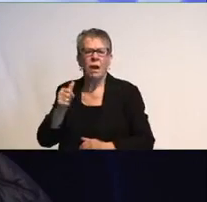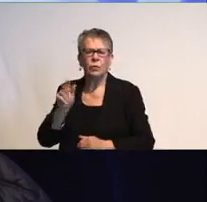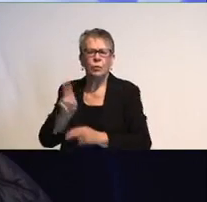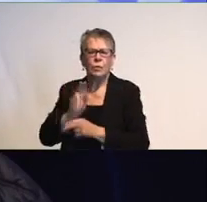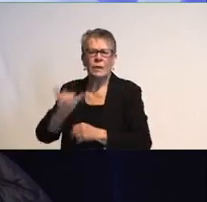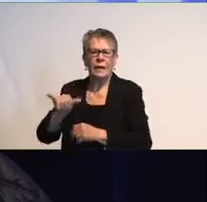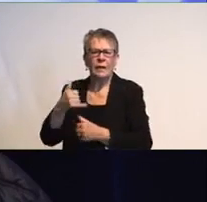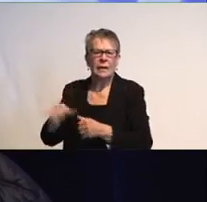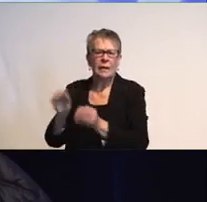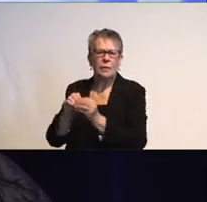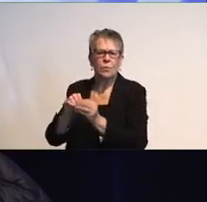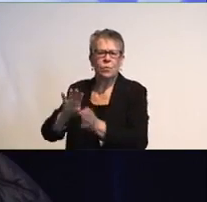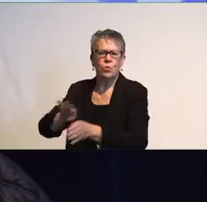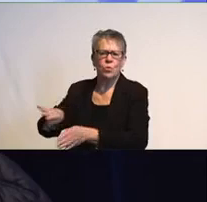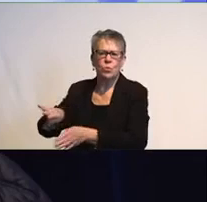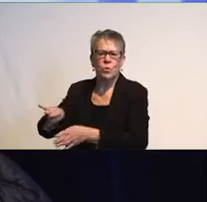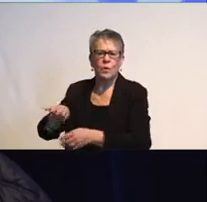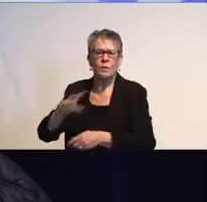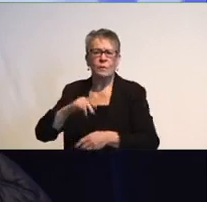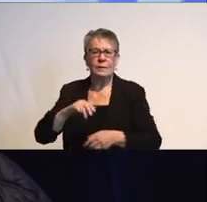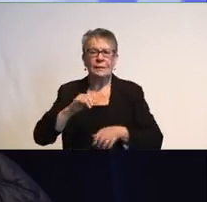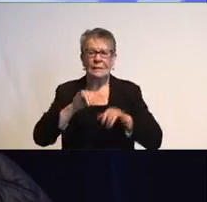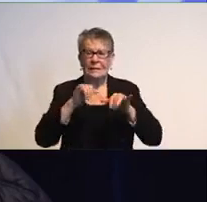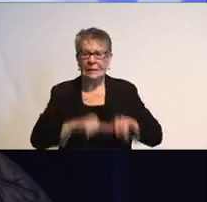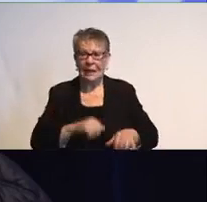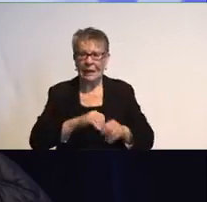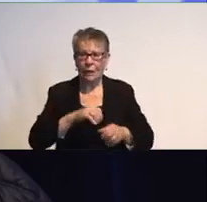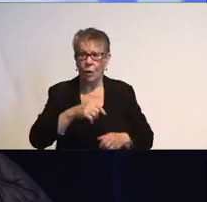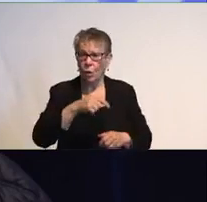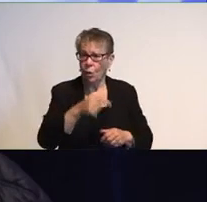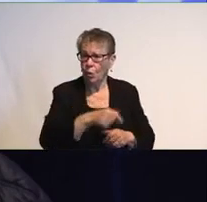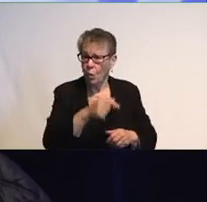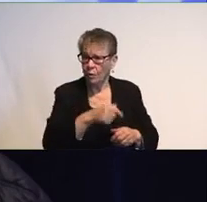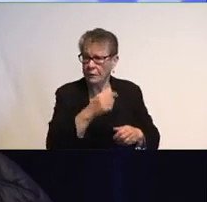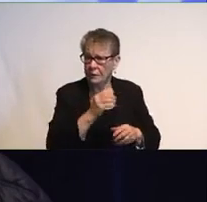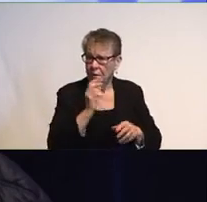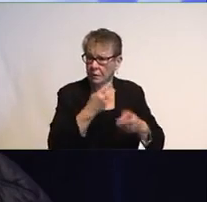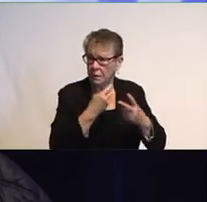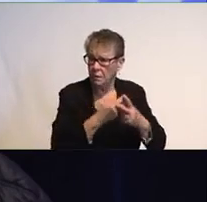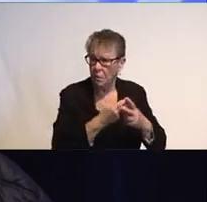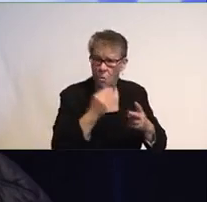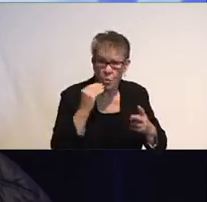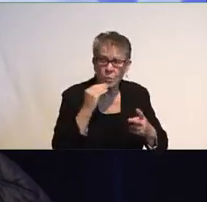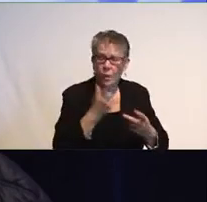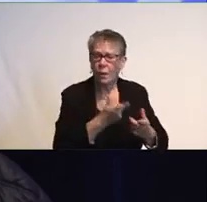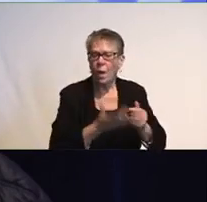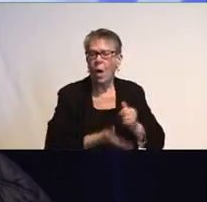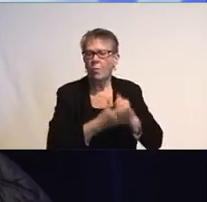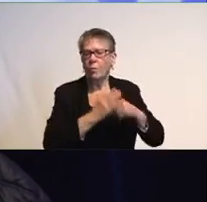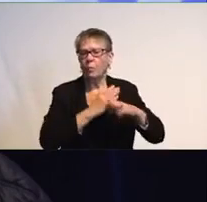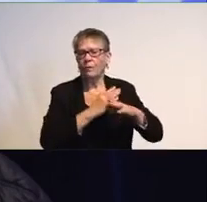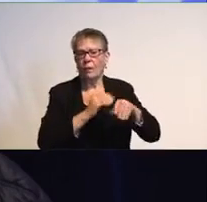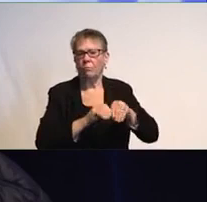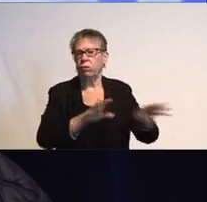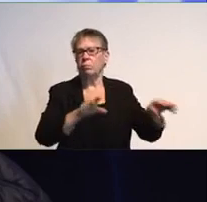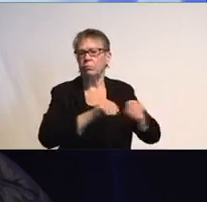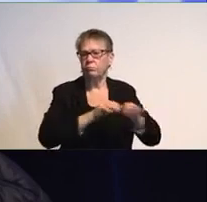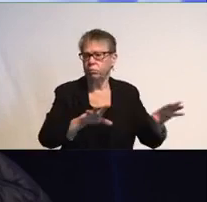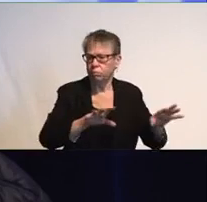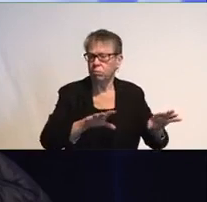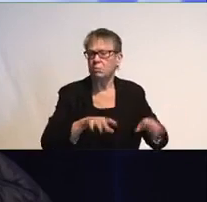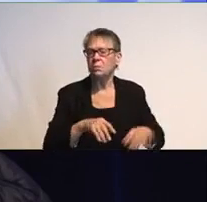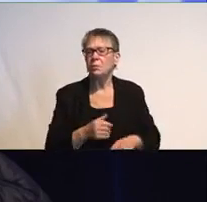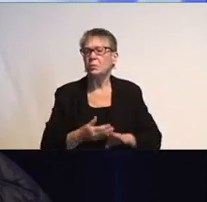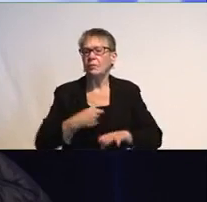Quarantine helps prevent the spread of disease that can occur before an individual knows they have the virus. However, the